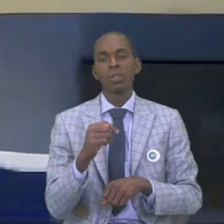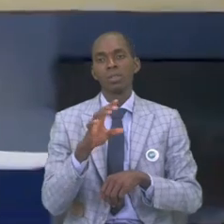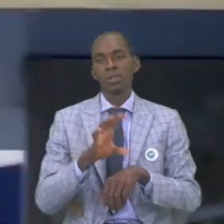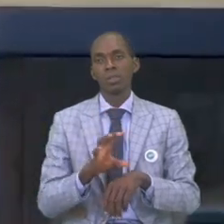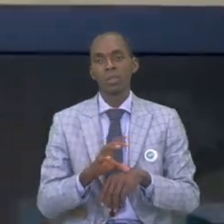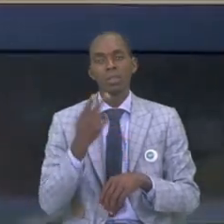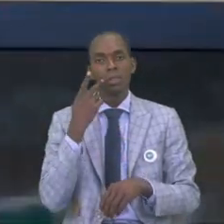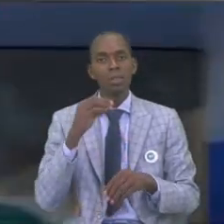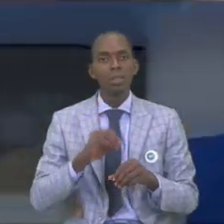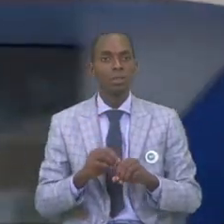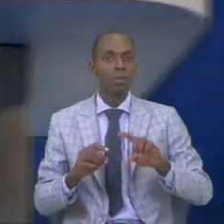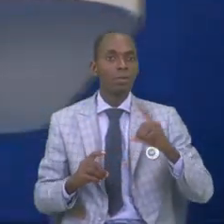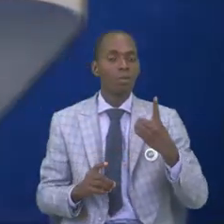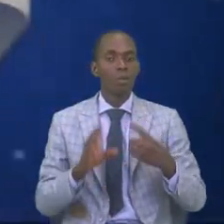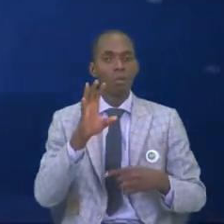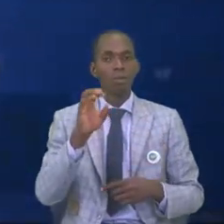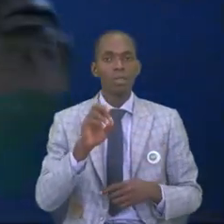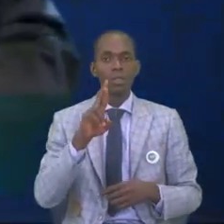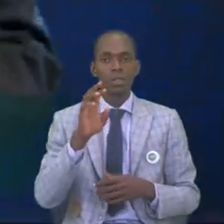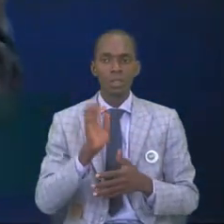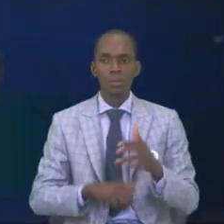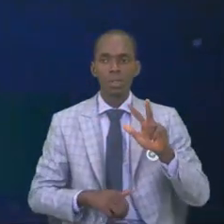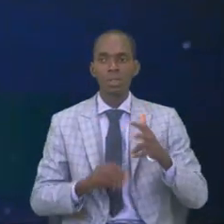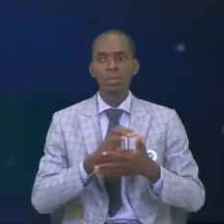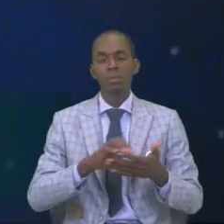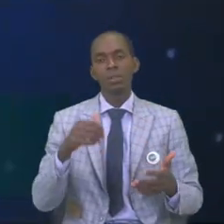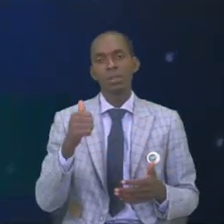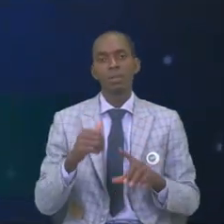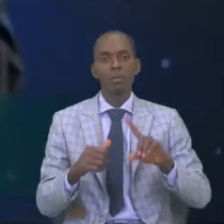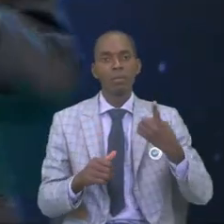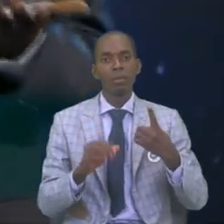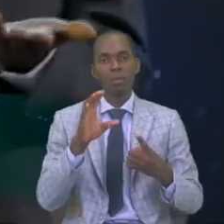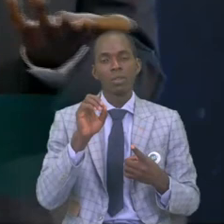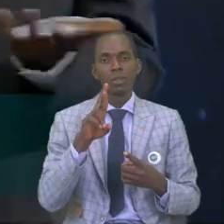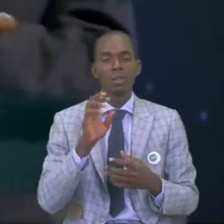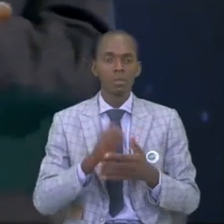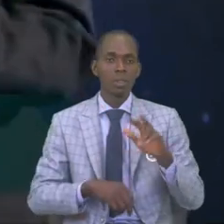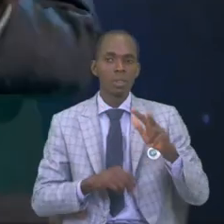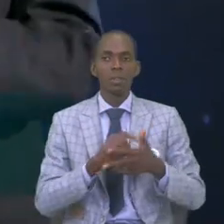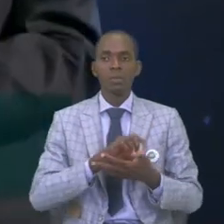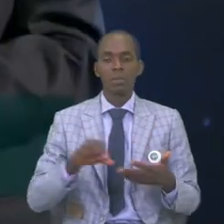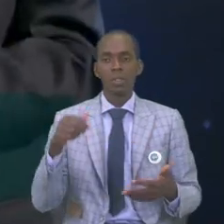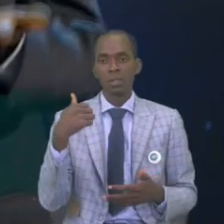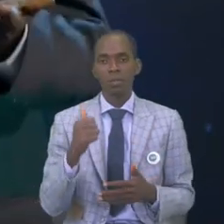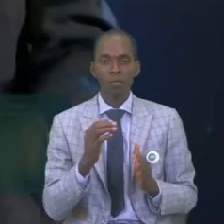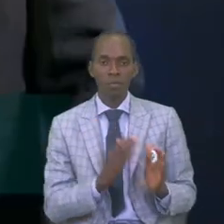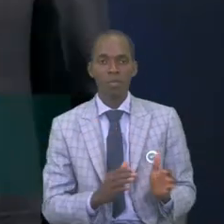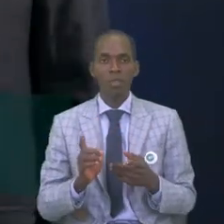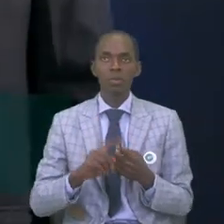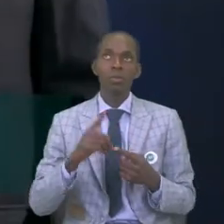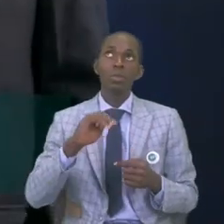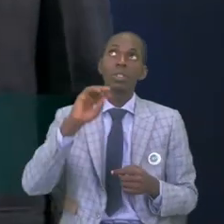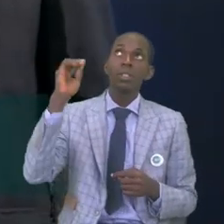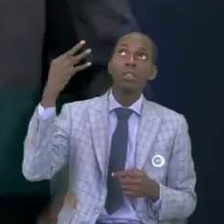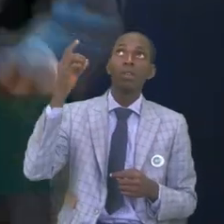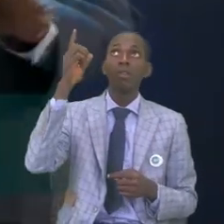Corinthians chapter 3, and I'm reading from verse 10. In 1 Corinthians chapter 3, verse 10, according to the grace of God, which